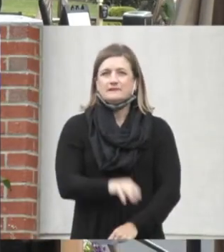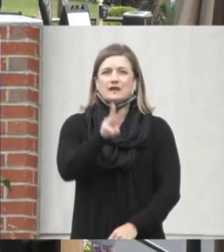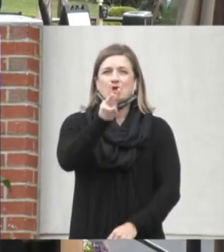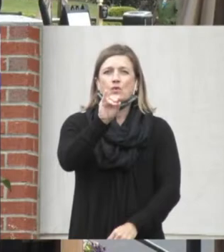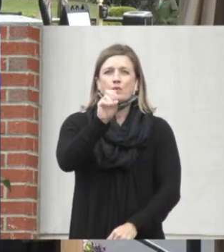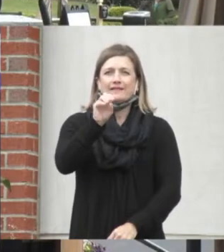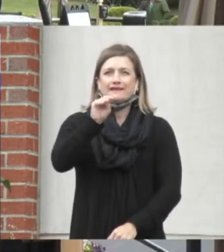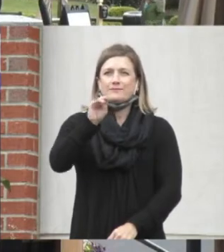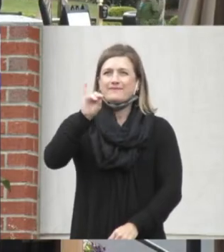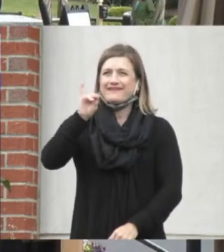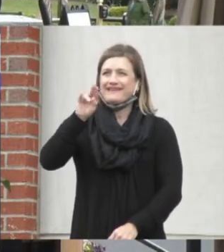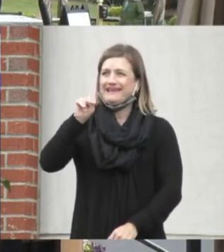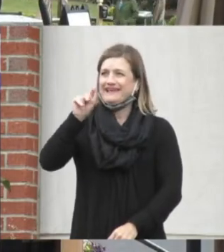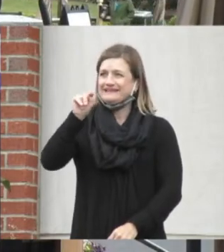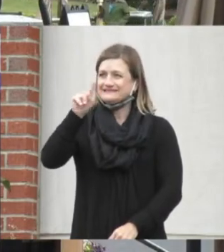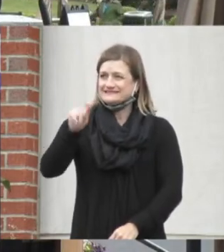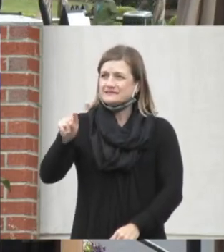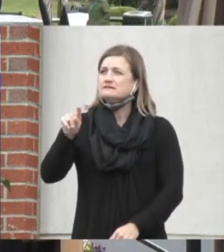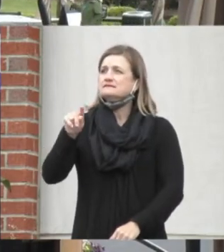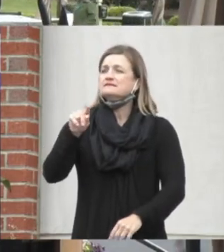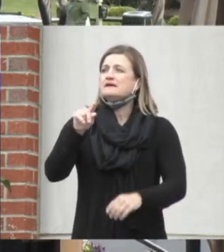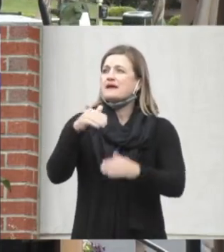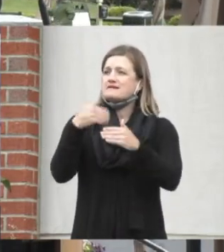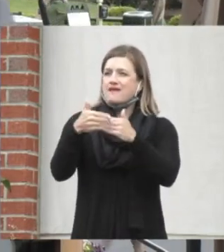William Ince, Next Gen.